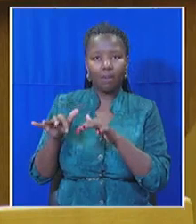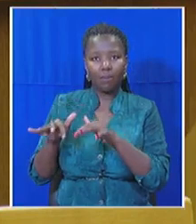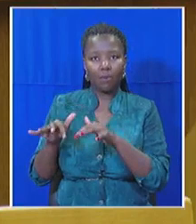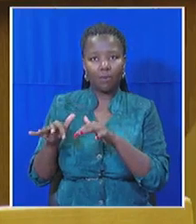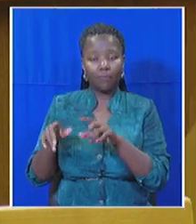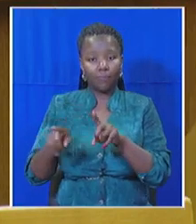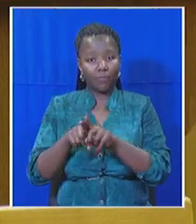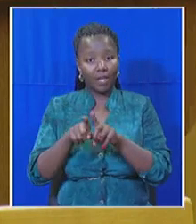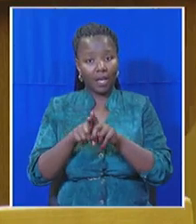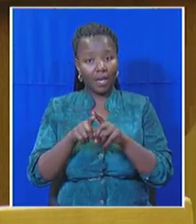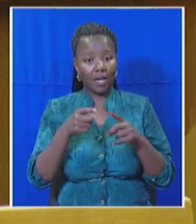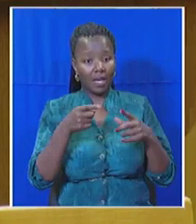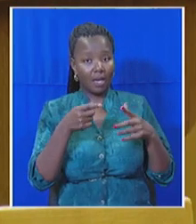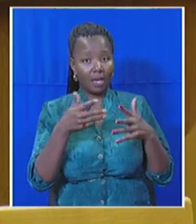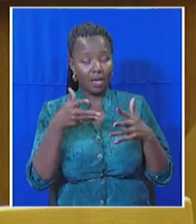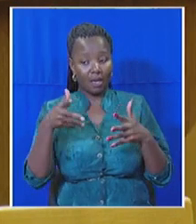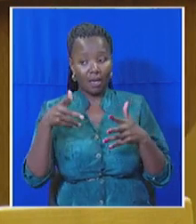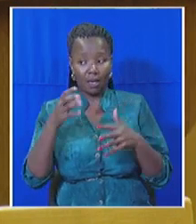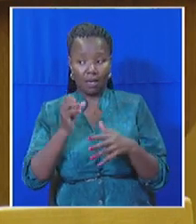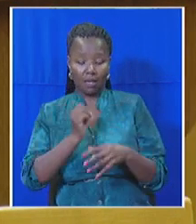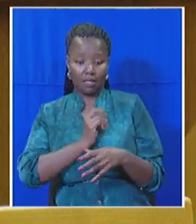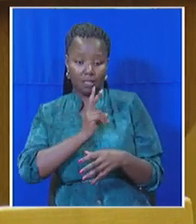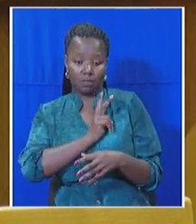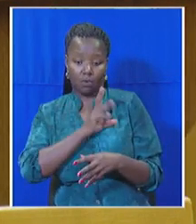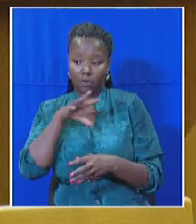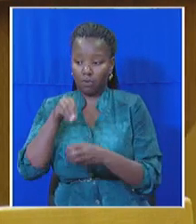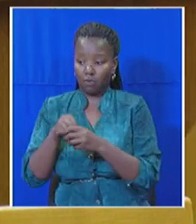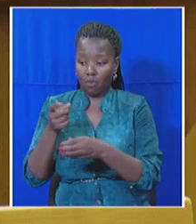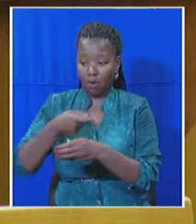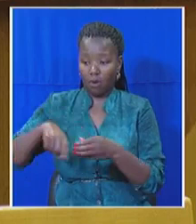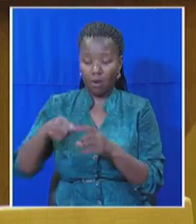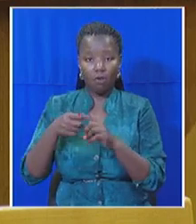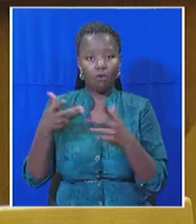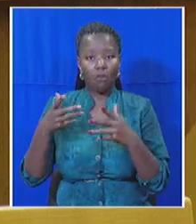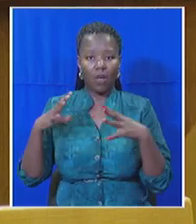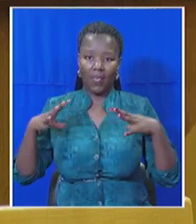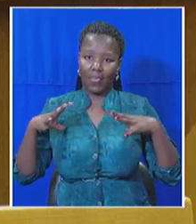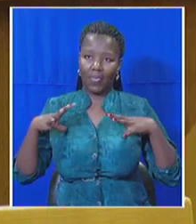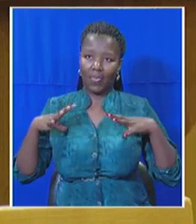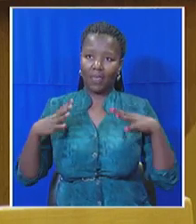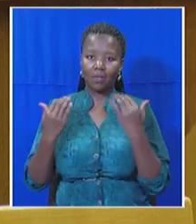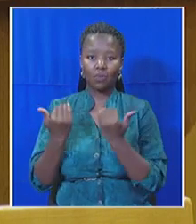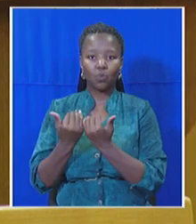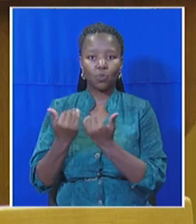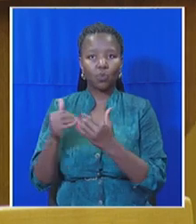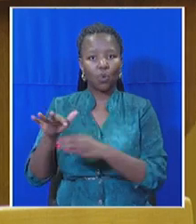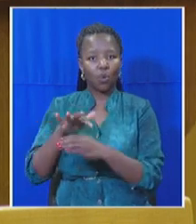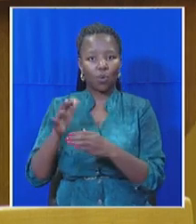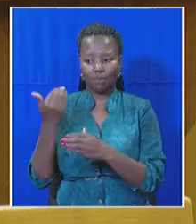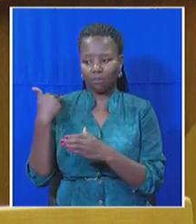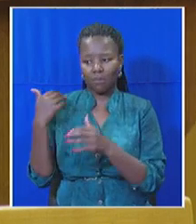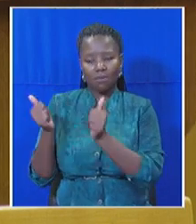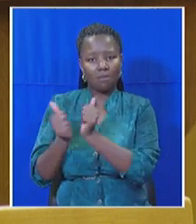for example, representing the Springboks, are increasingly coming from elite schools that historically have been associated